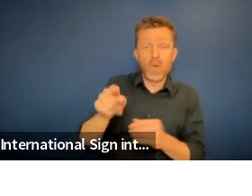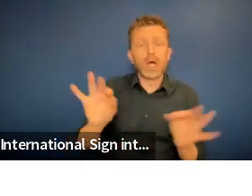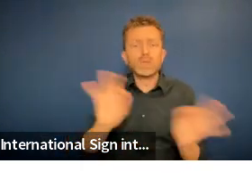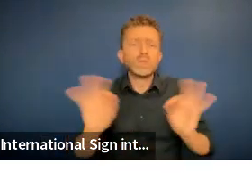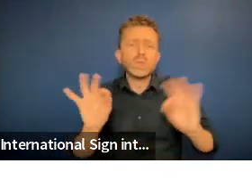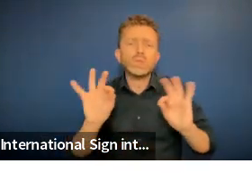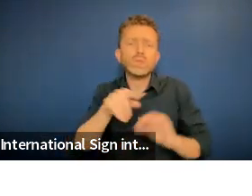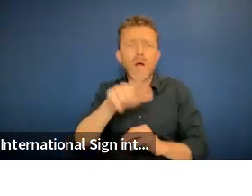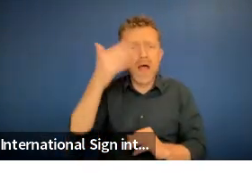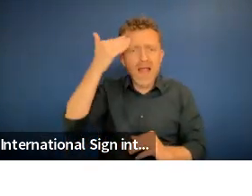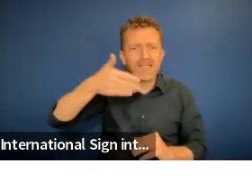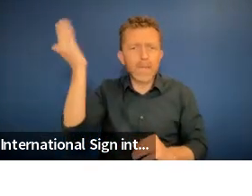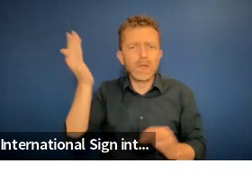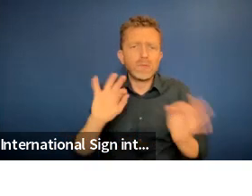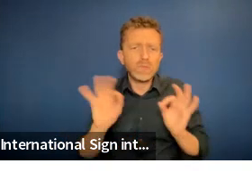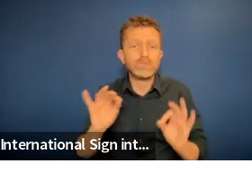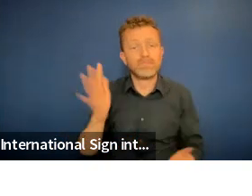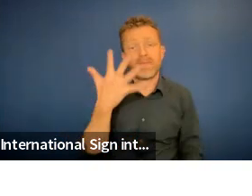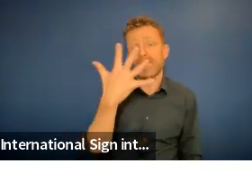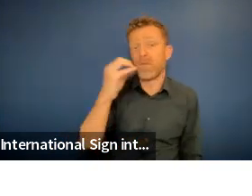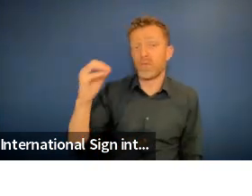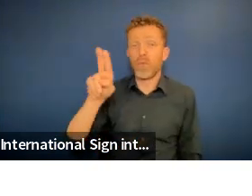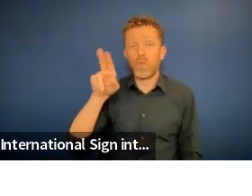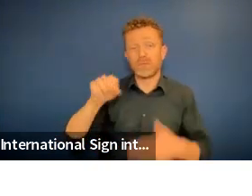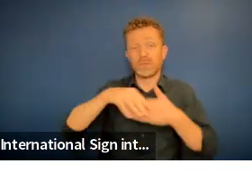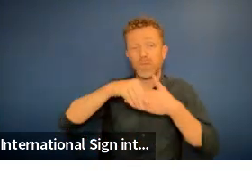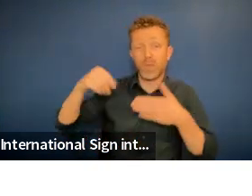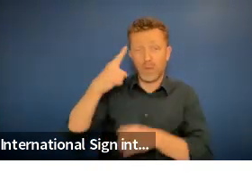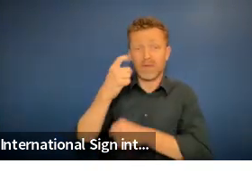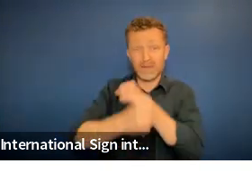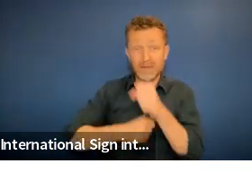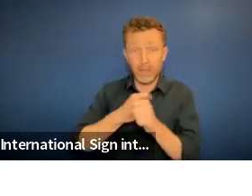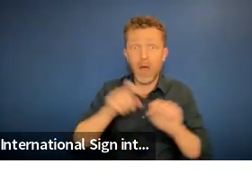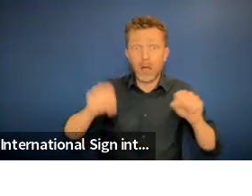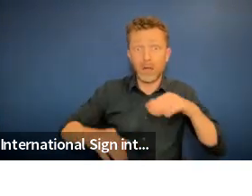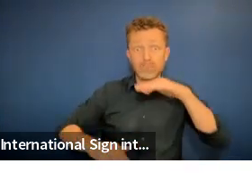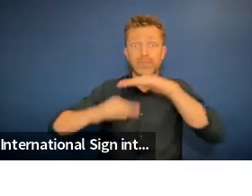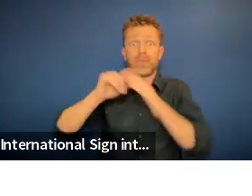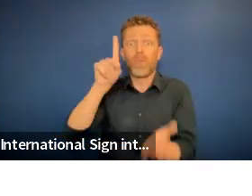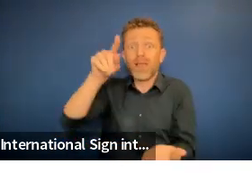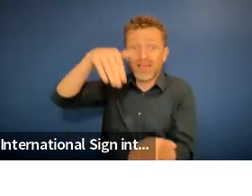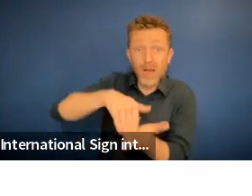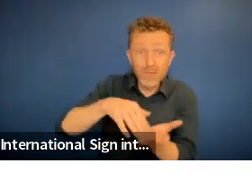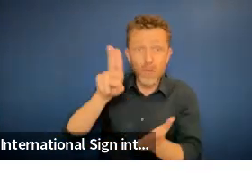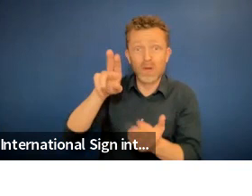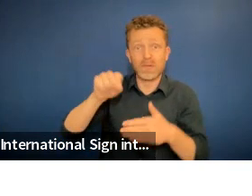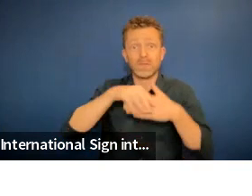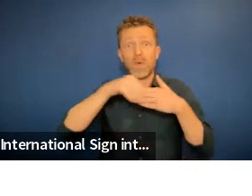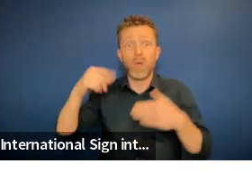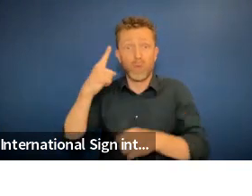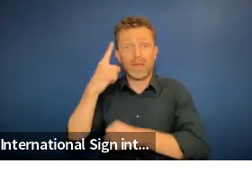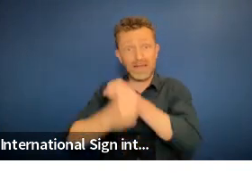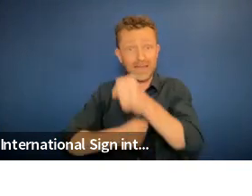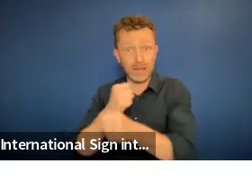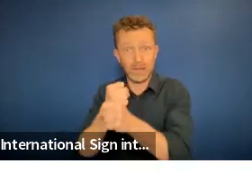Alzheimer's. However, even within the same grouping of severity, there is a wide range of costs. So for example, if we